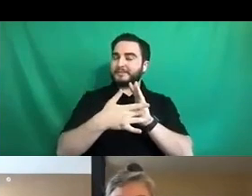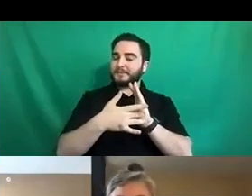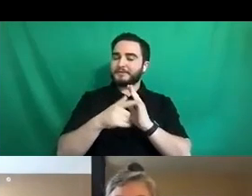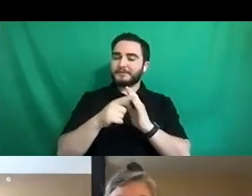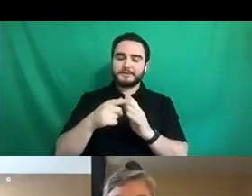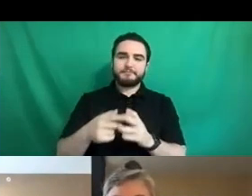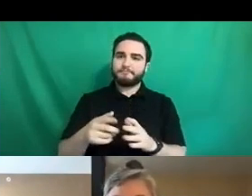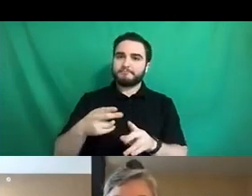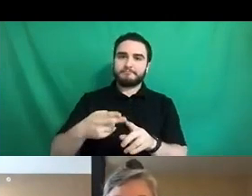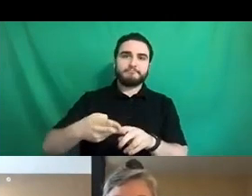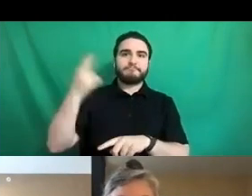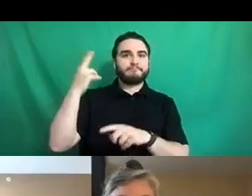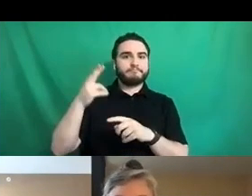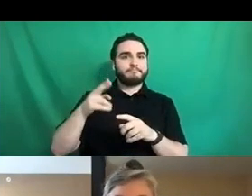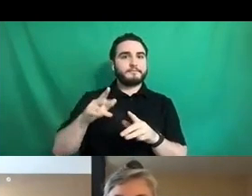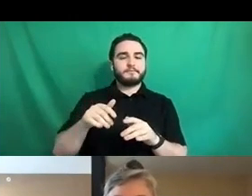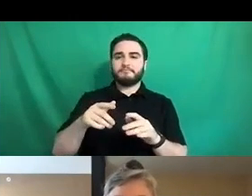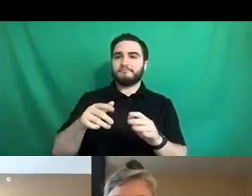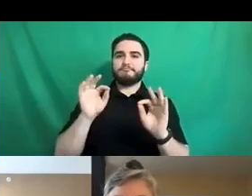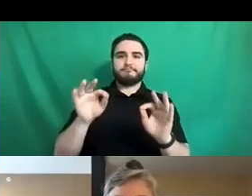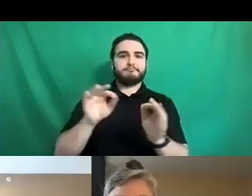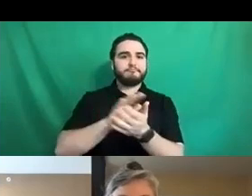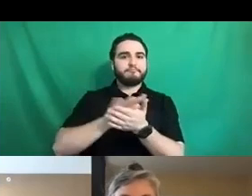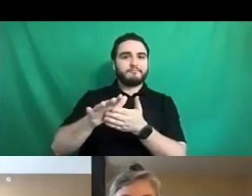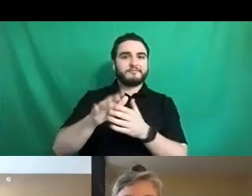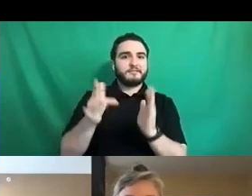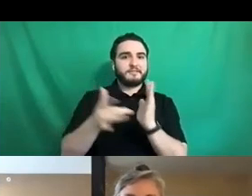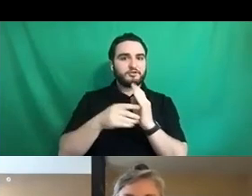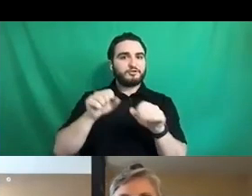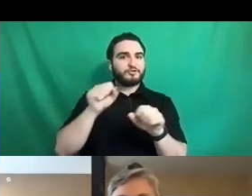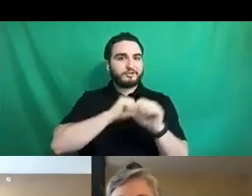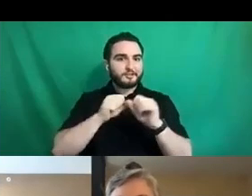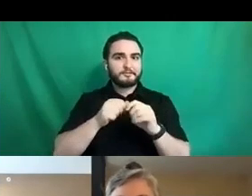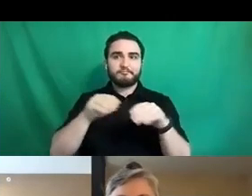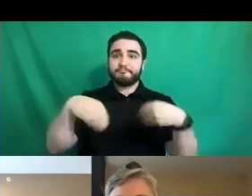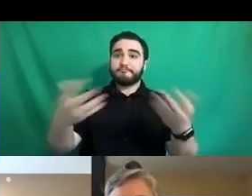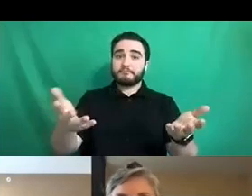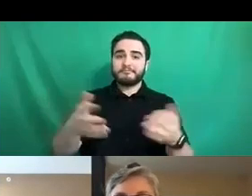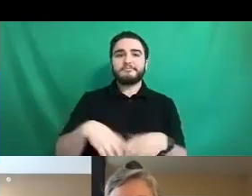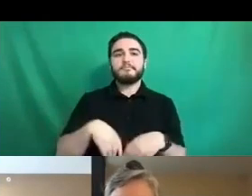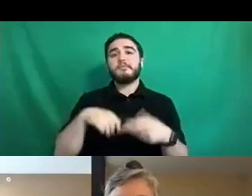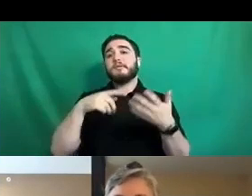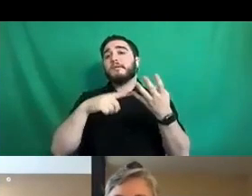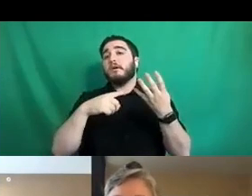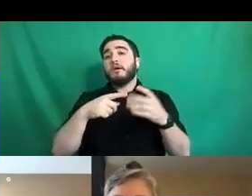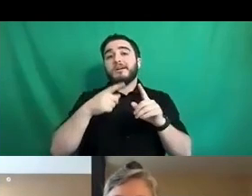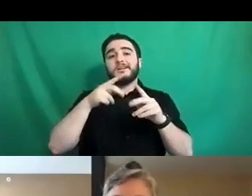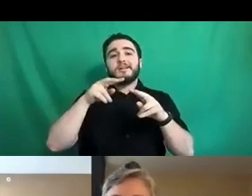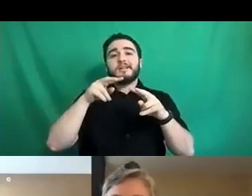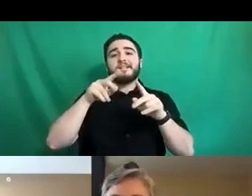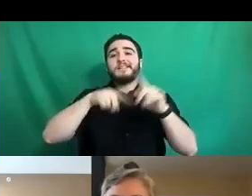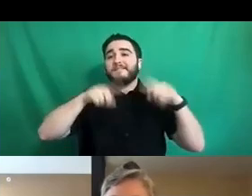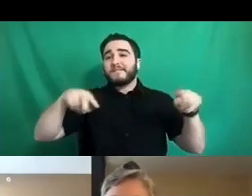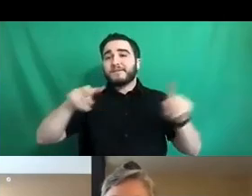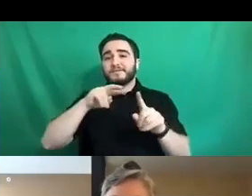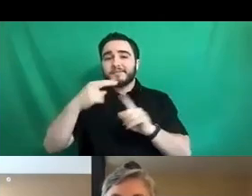low and high tech accommodation tools and accessibility strategies. And then diverse perspectives might be another thing. These